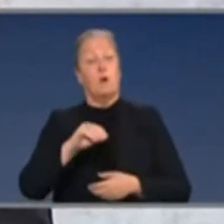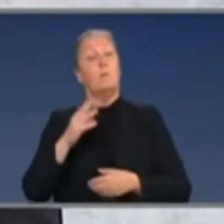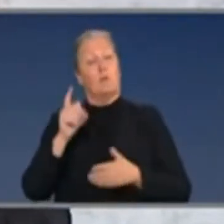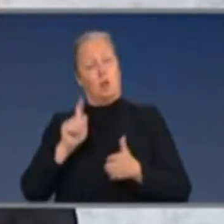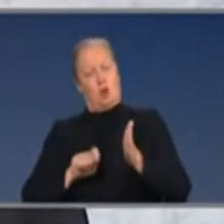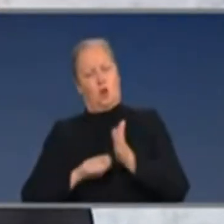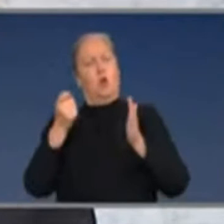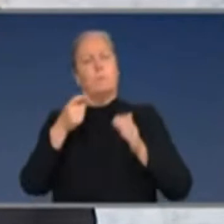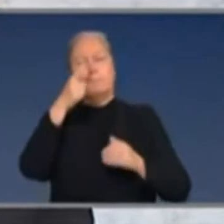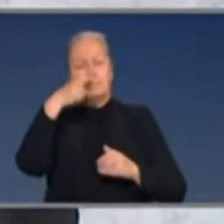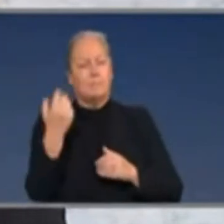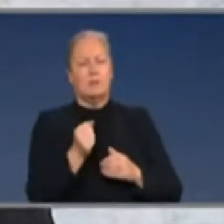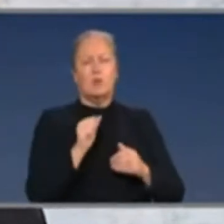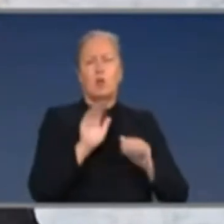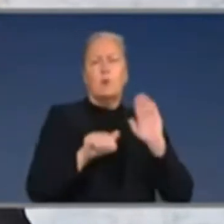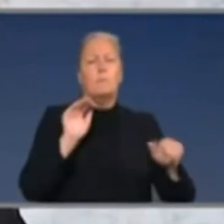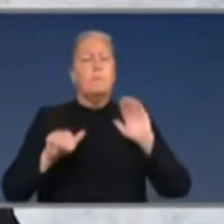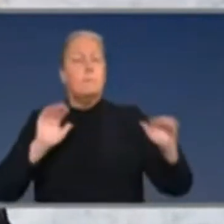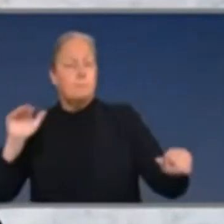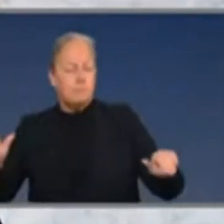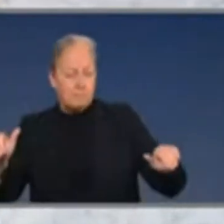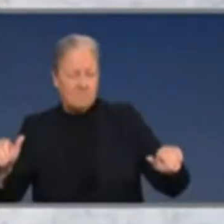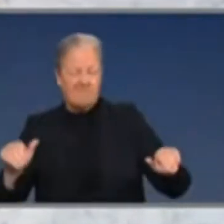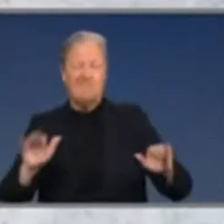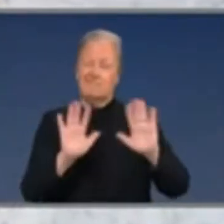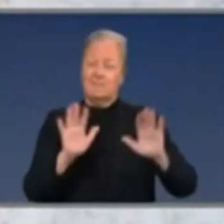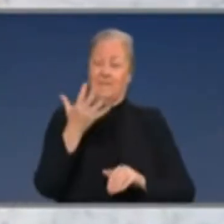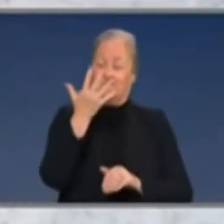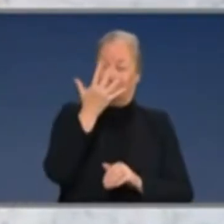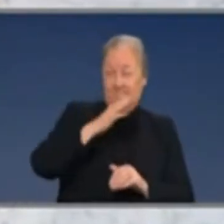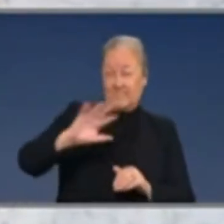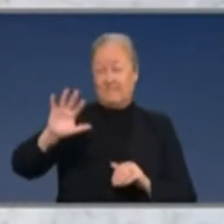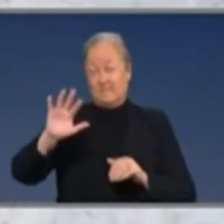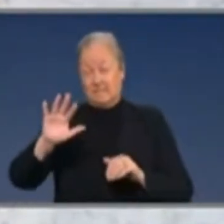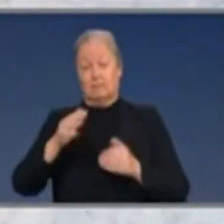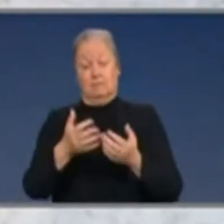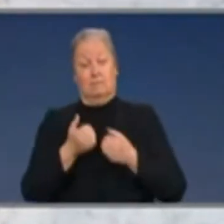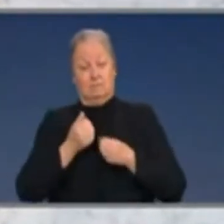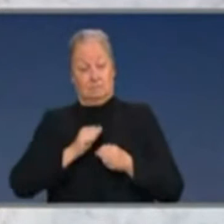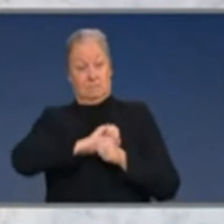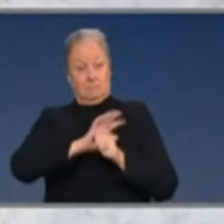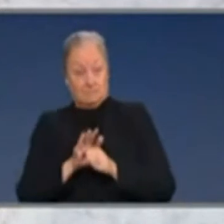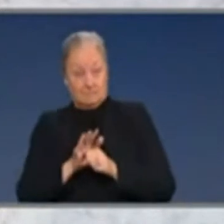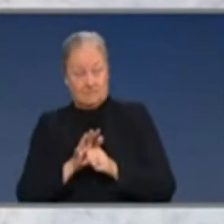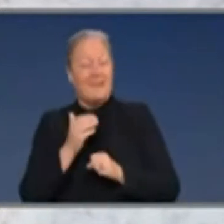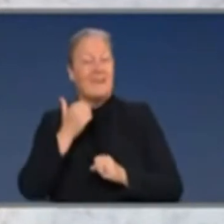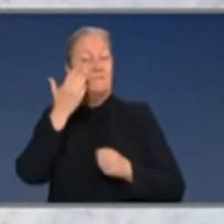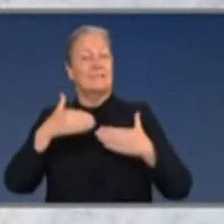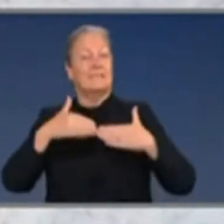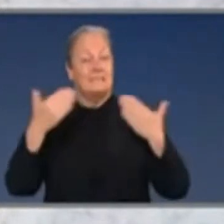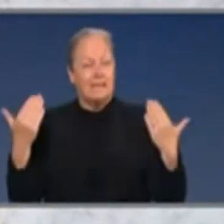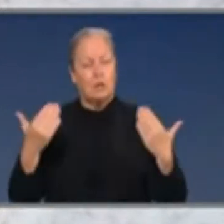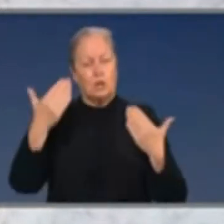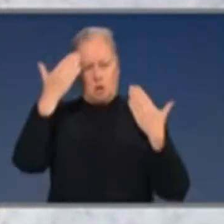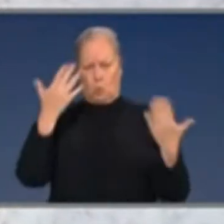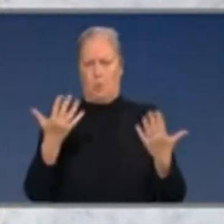that we're still seeing around about, give or take, about 50 cases per day with no known source, and that is